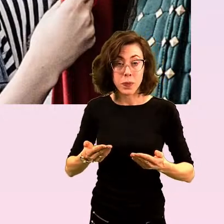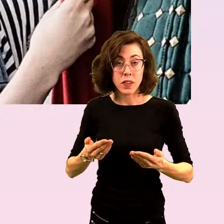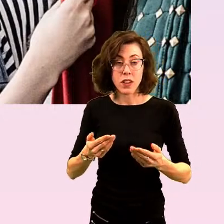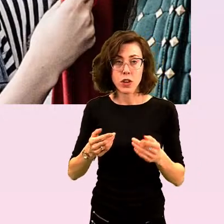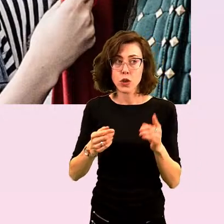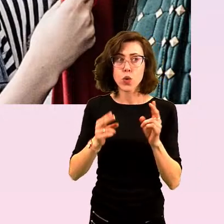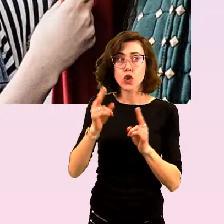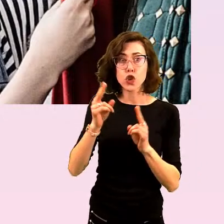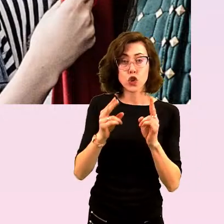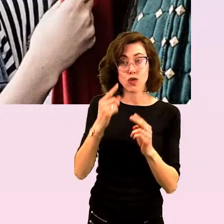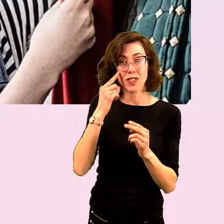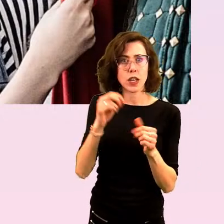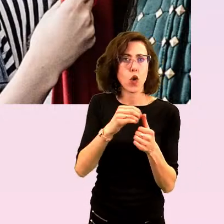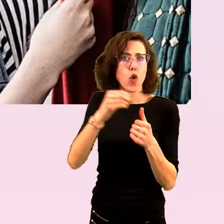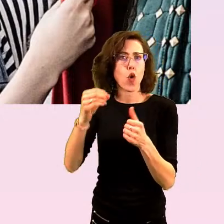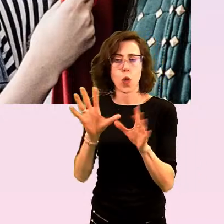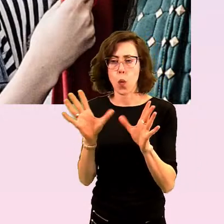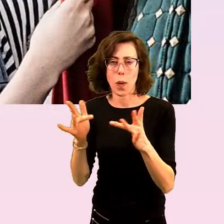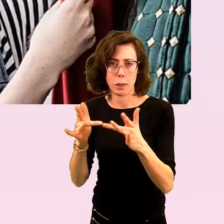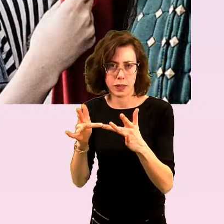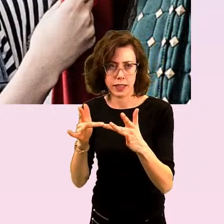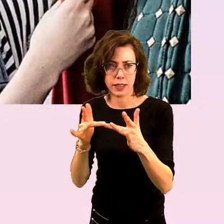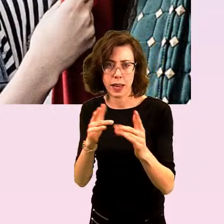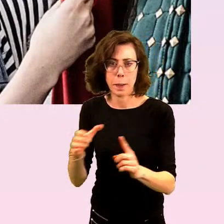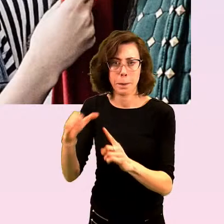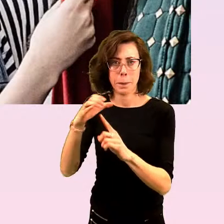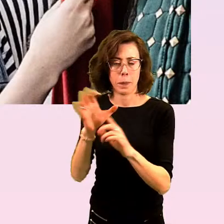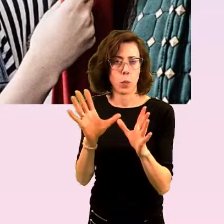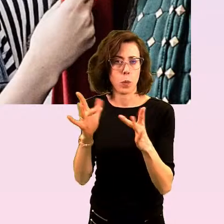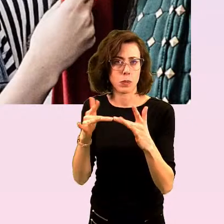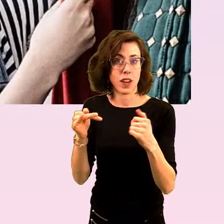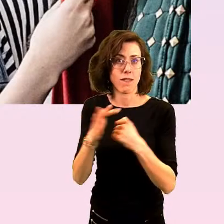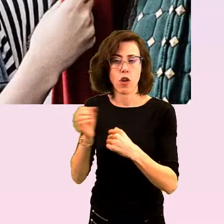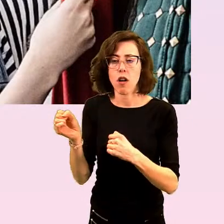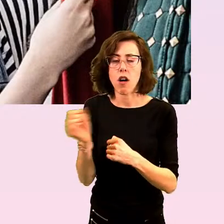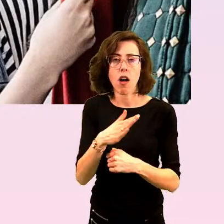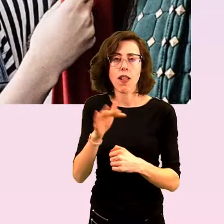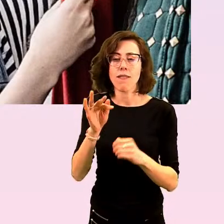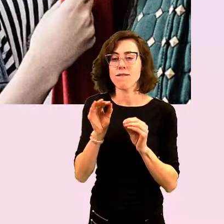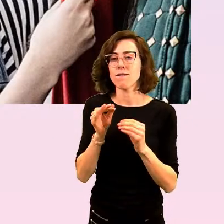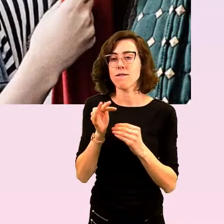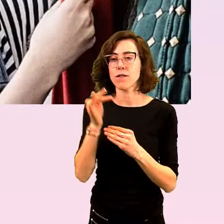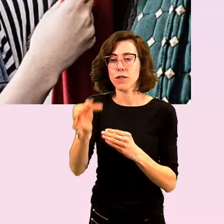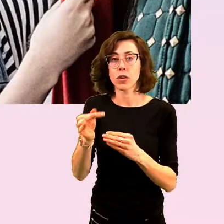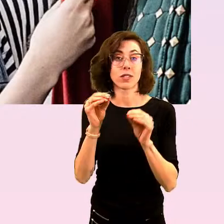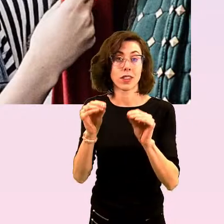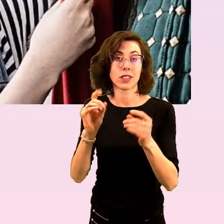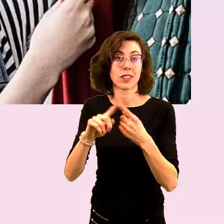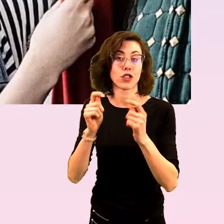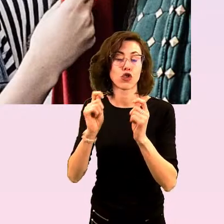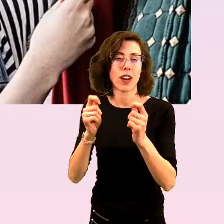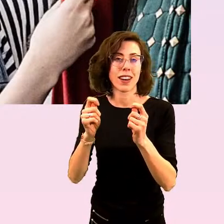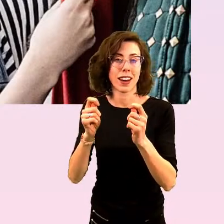other site. This is our main site for all further education and training provision. It's